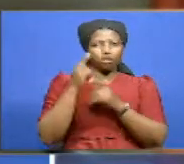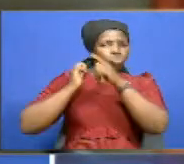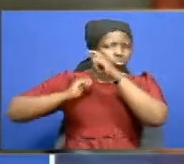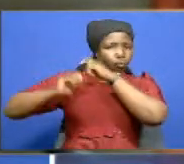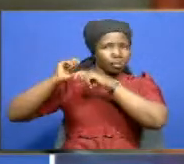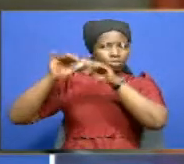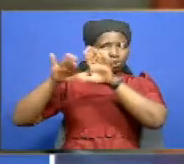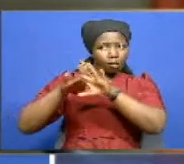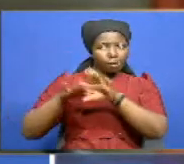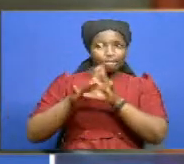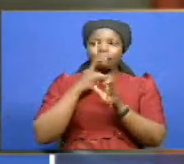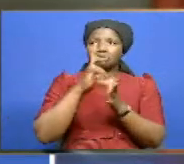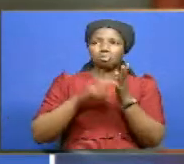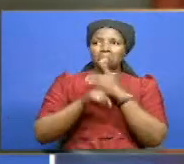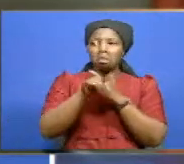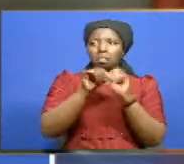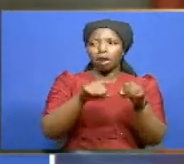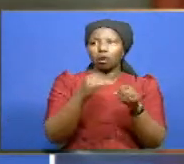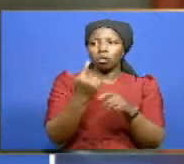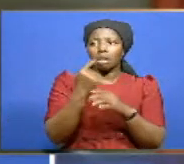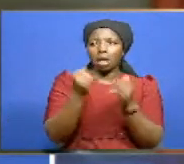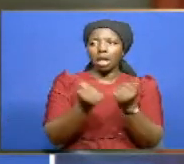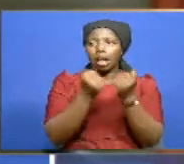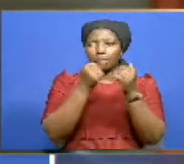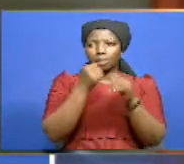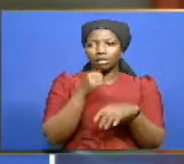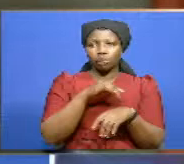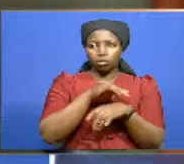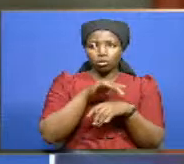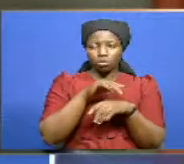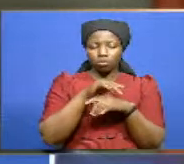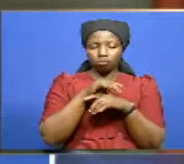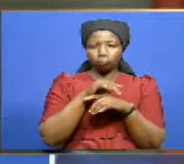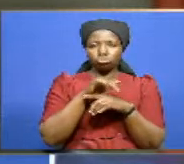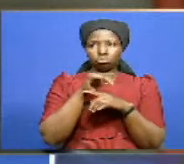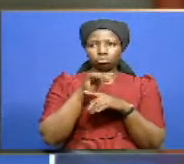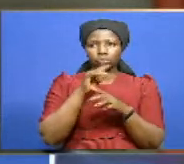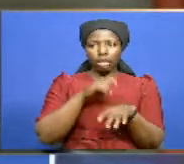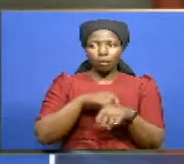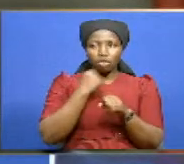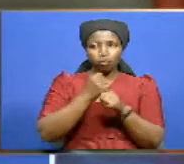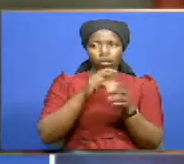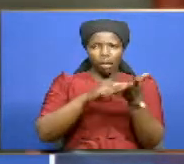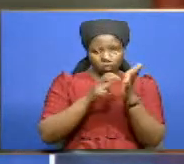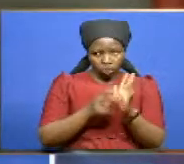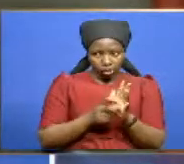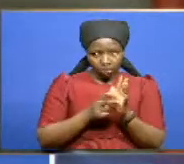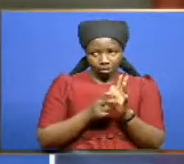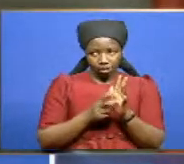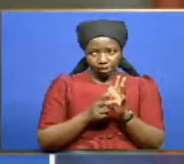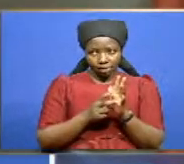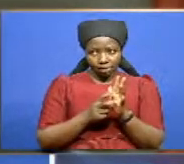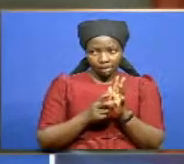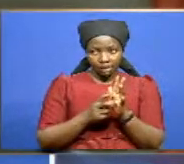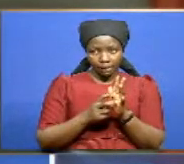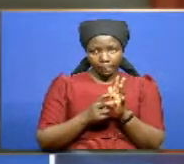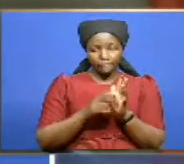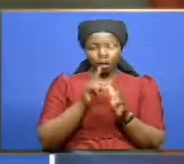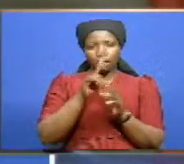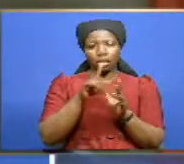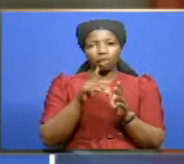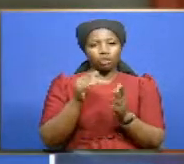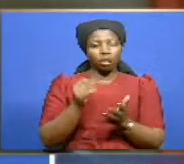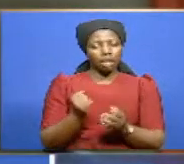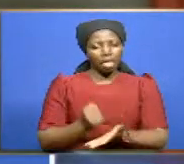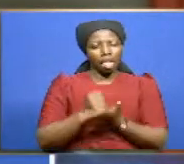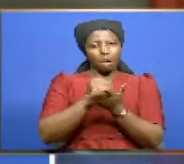saying the structure can only be changed in terms of a youth project. So these youth projects give an opportunity for us to introduce different sports